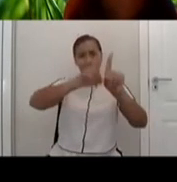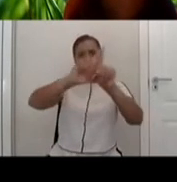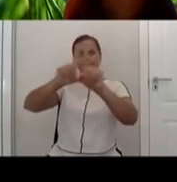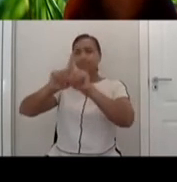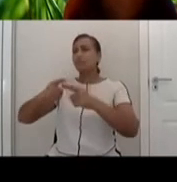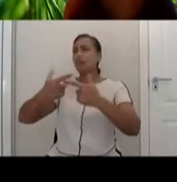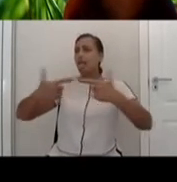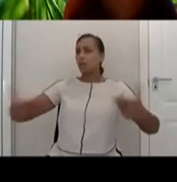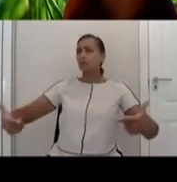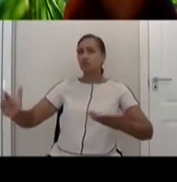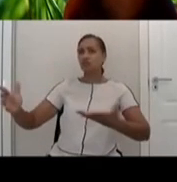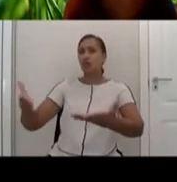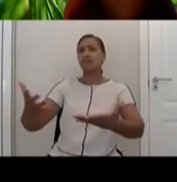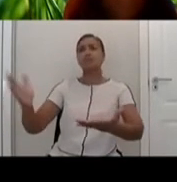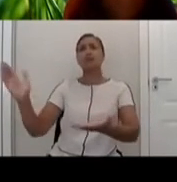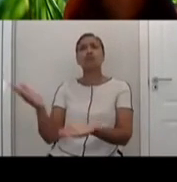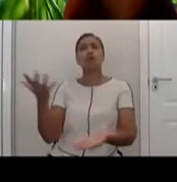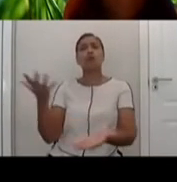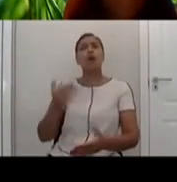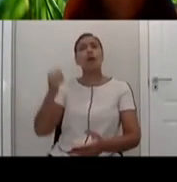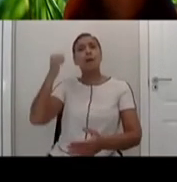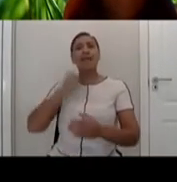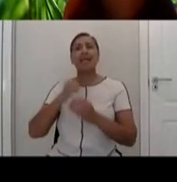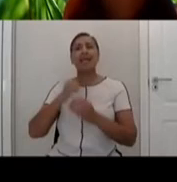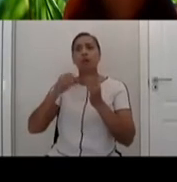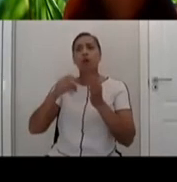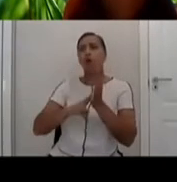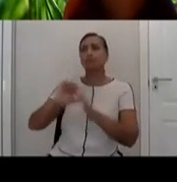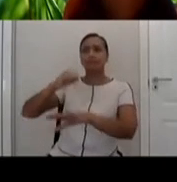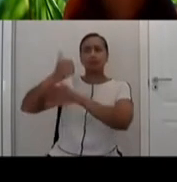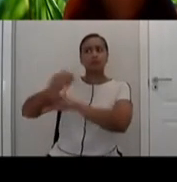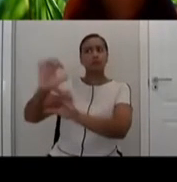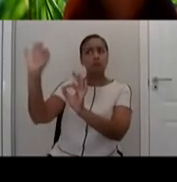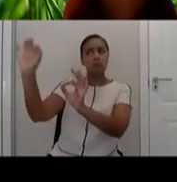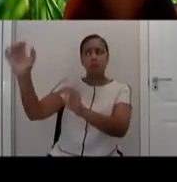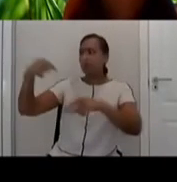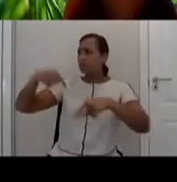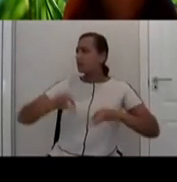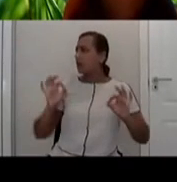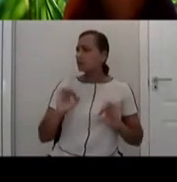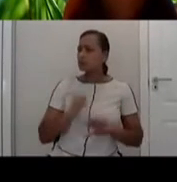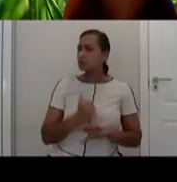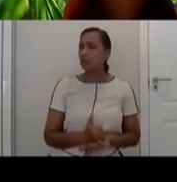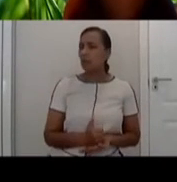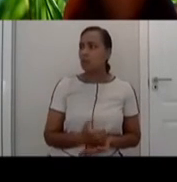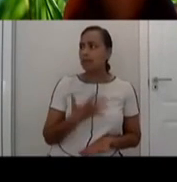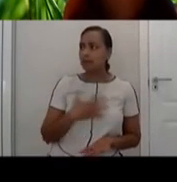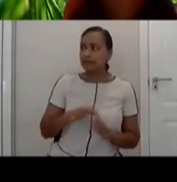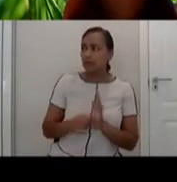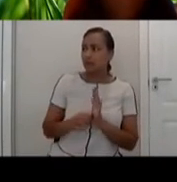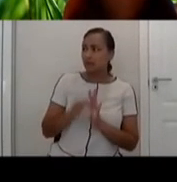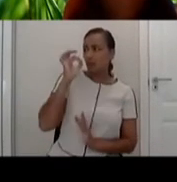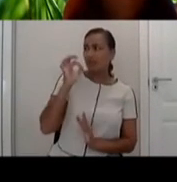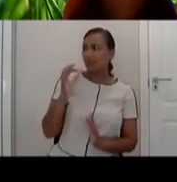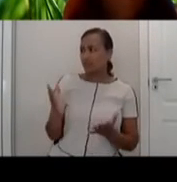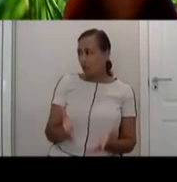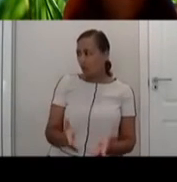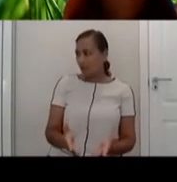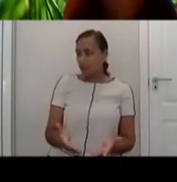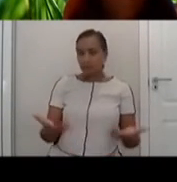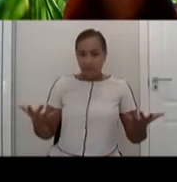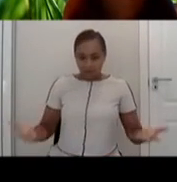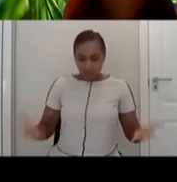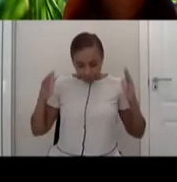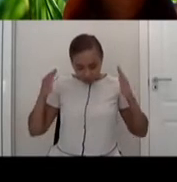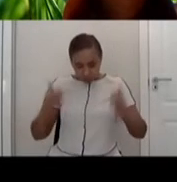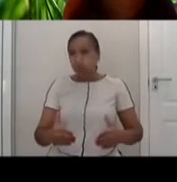working up there. So I'm not sure why we can't repeat those down here. But yes, there's lots of things we've got to do. The trouble is, at the minute, we're slightly hamstrung by